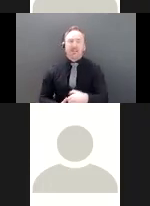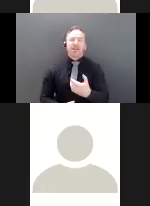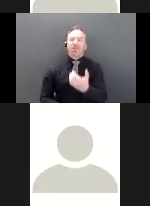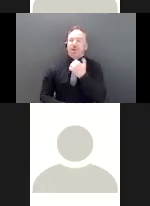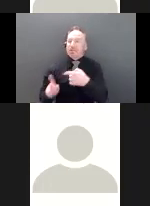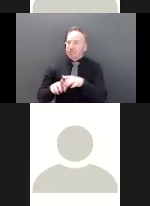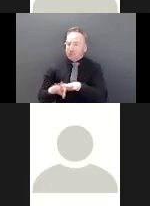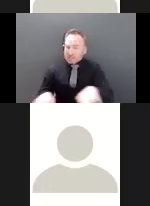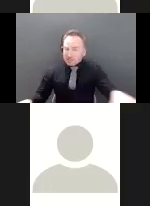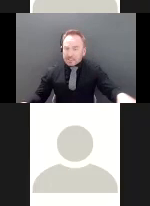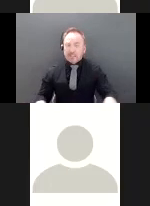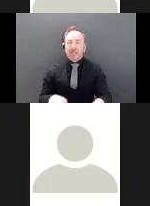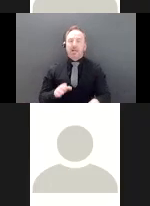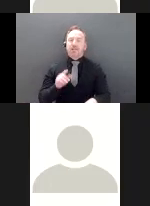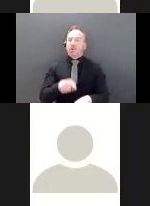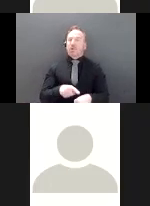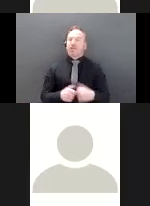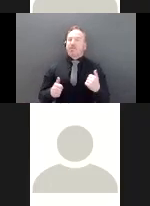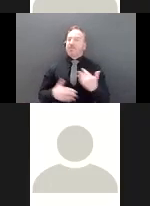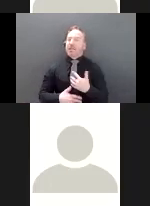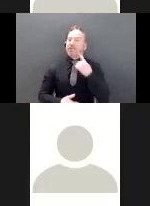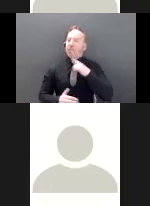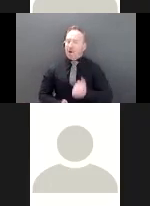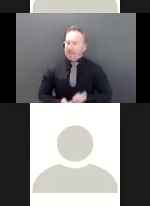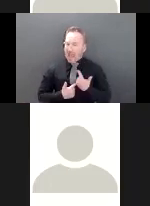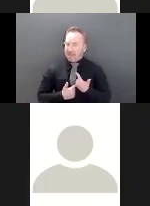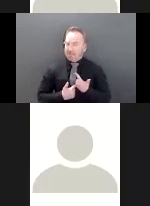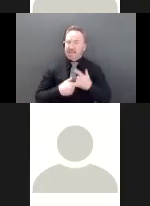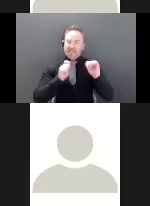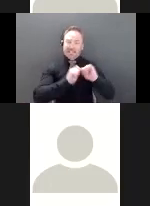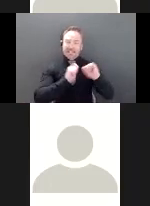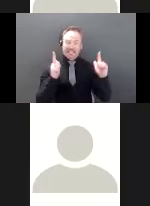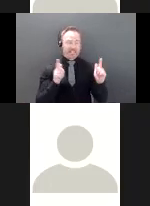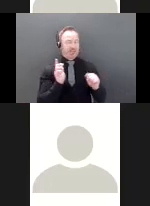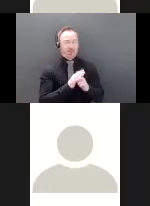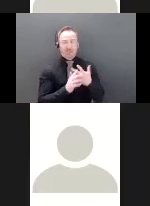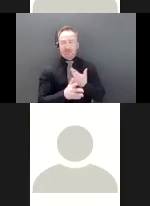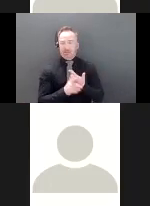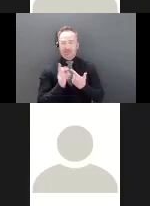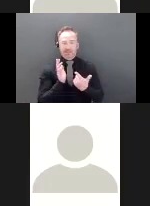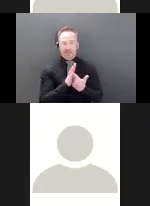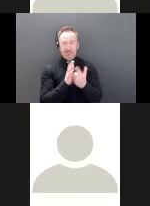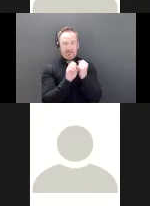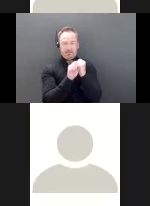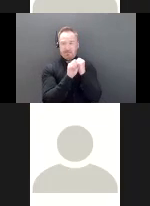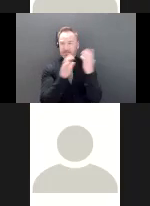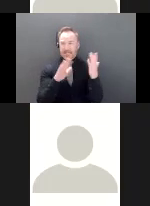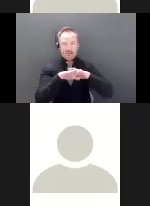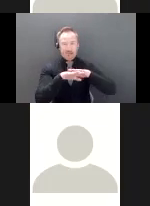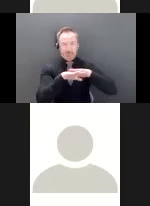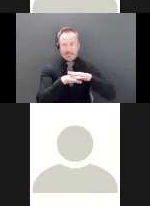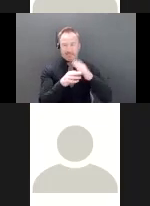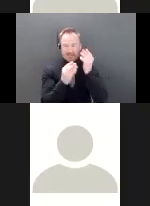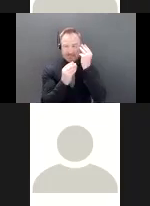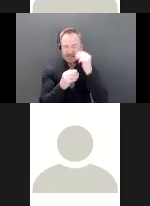a very brief snapshot. There are also tools and resources that are very specific to